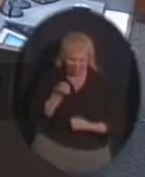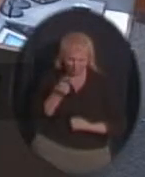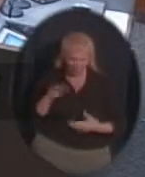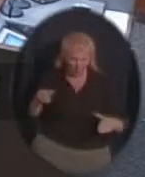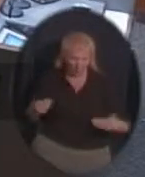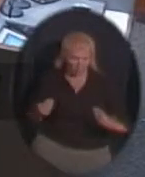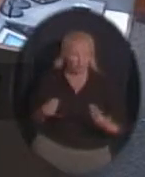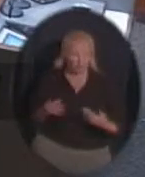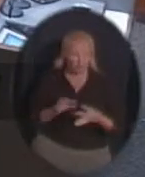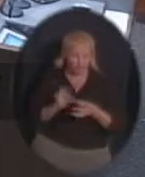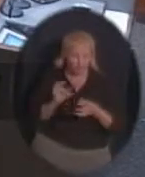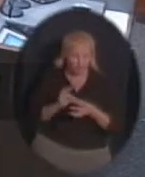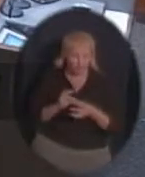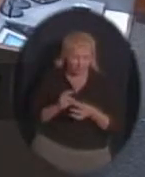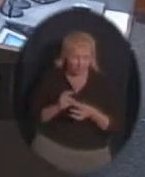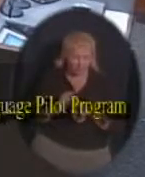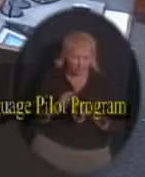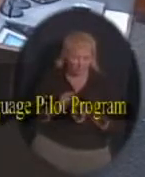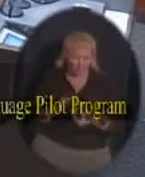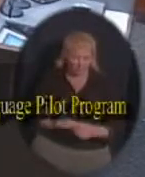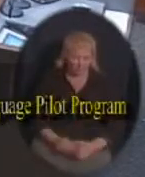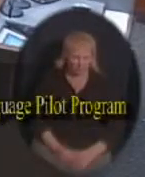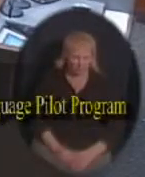or you are addressing this as well. So,